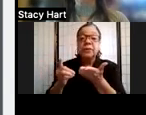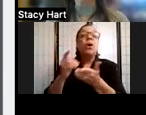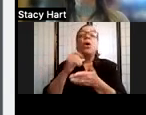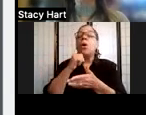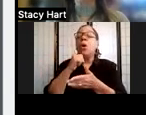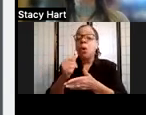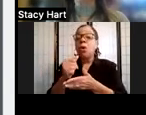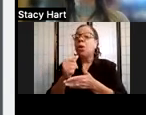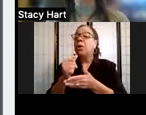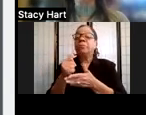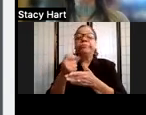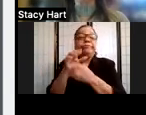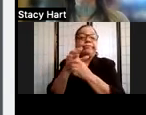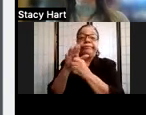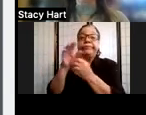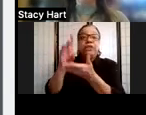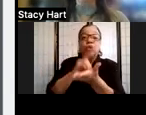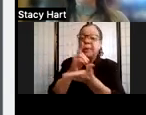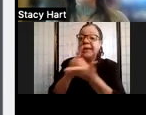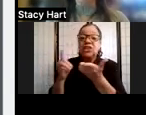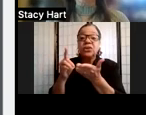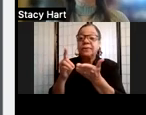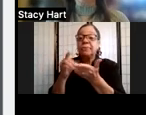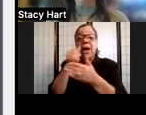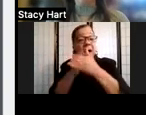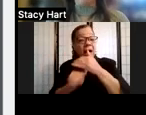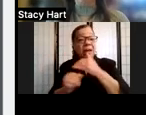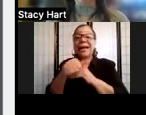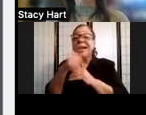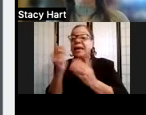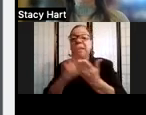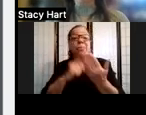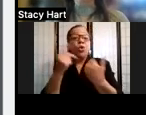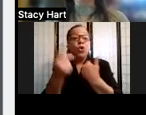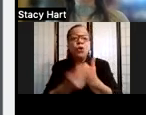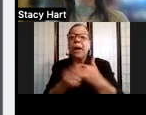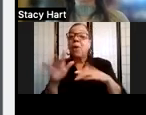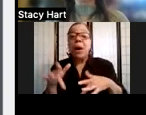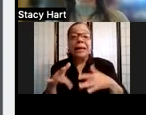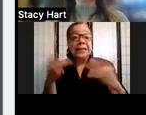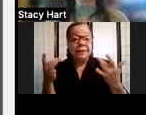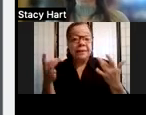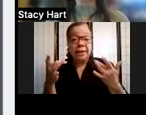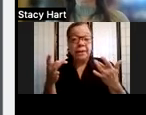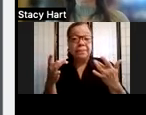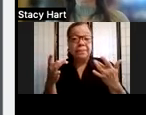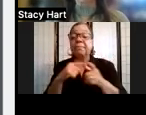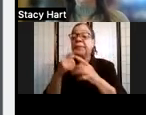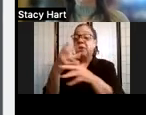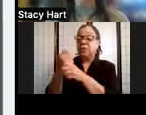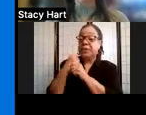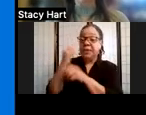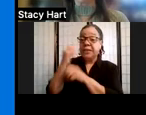be subjected to discrimination under any program or activity that either receives